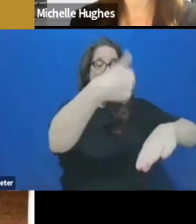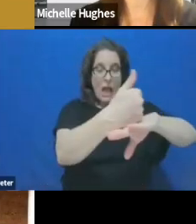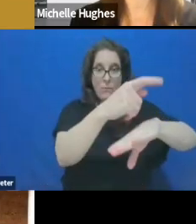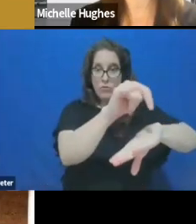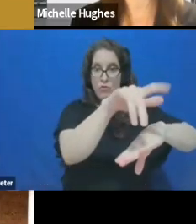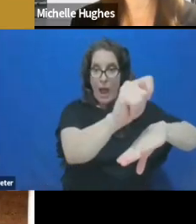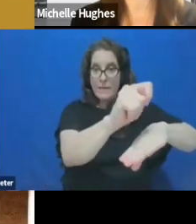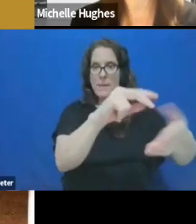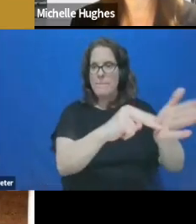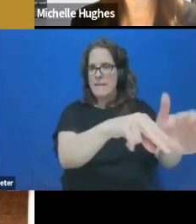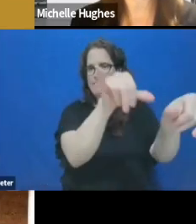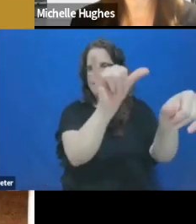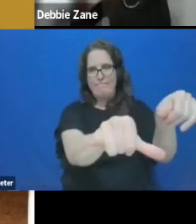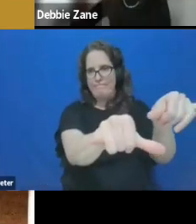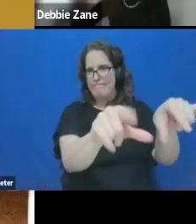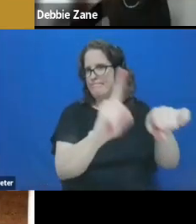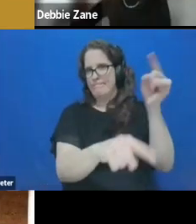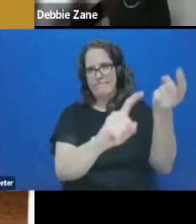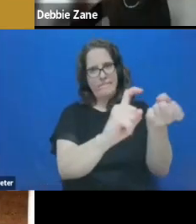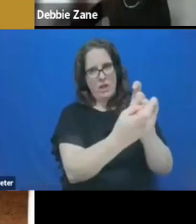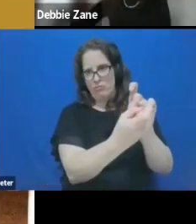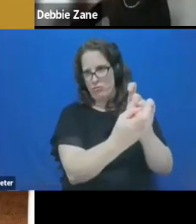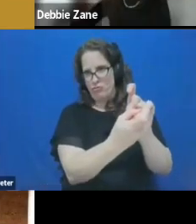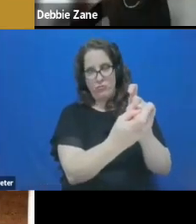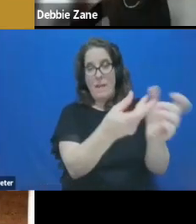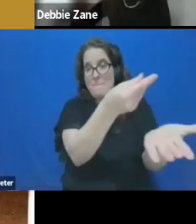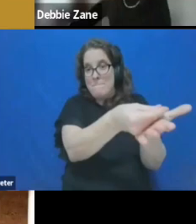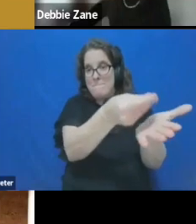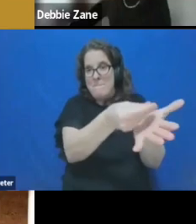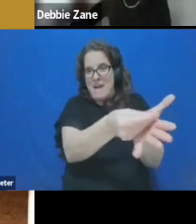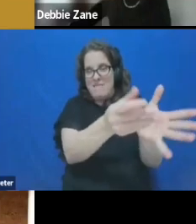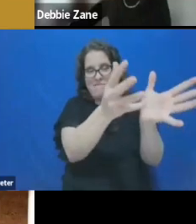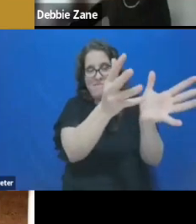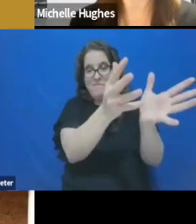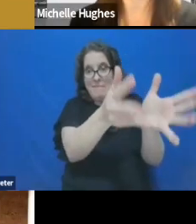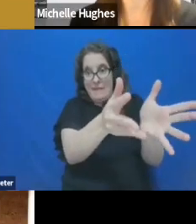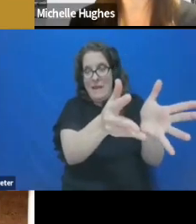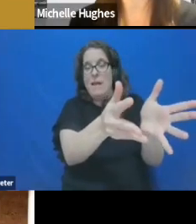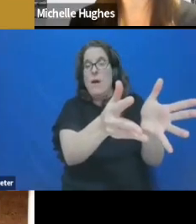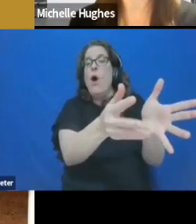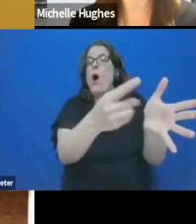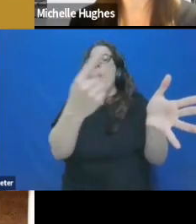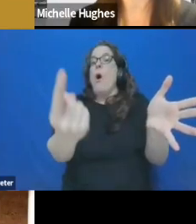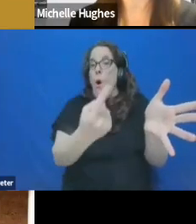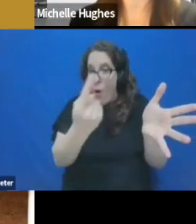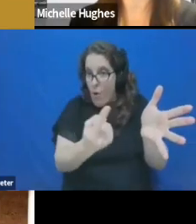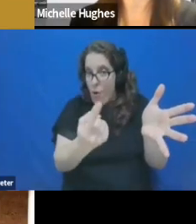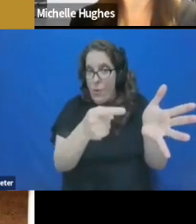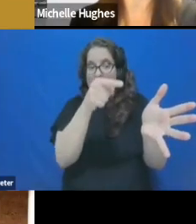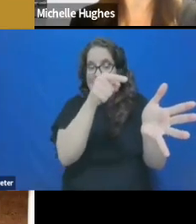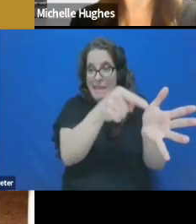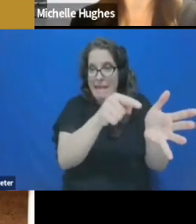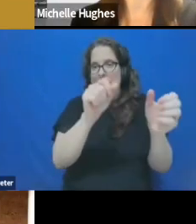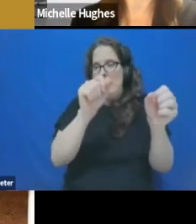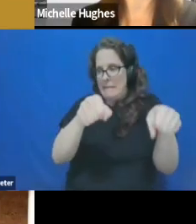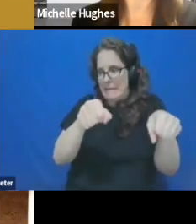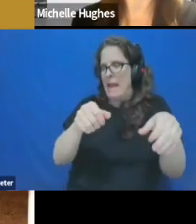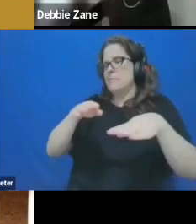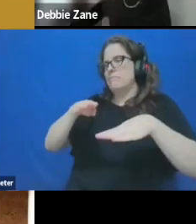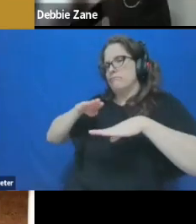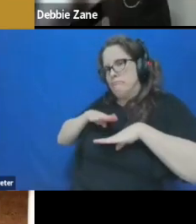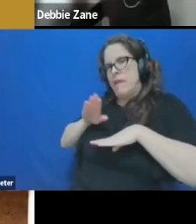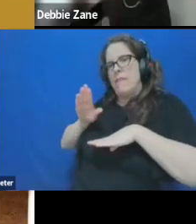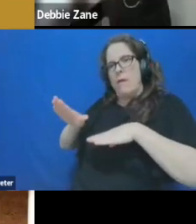which means it cannot be changed. The money in the trust can then only be used to meet the beneficiary's supplemental